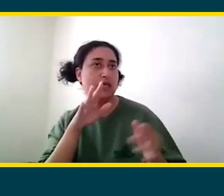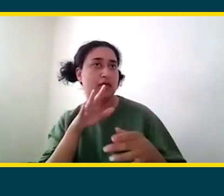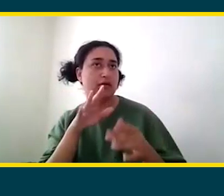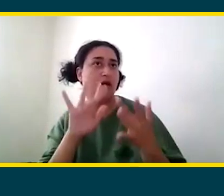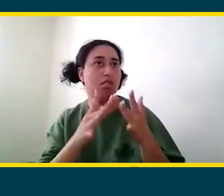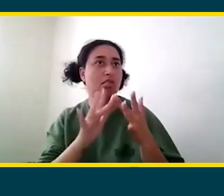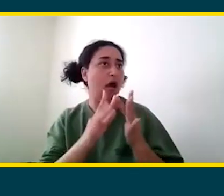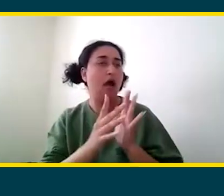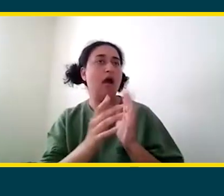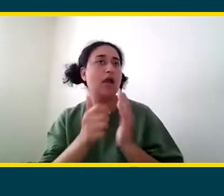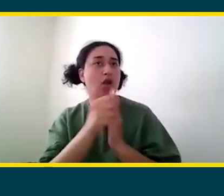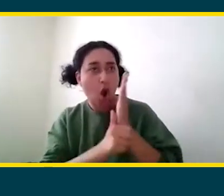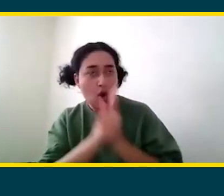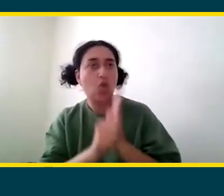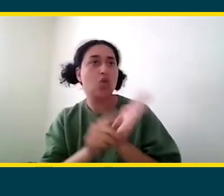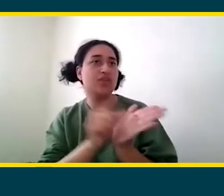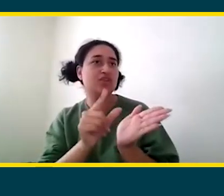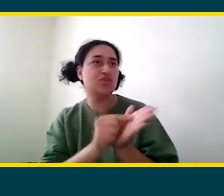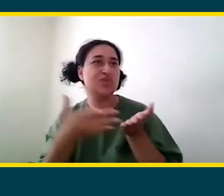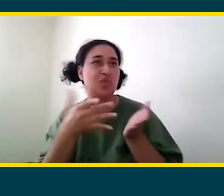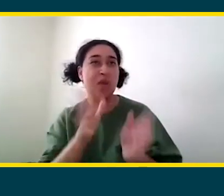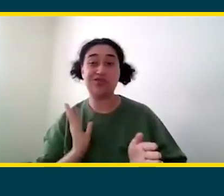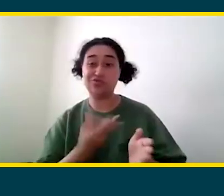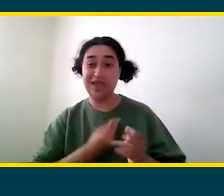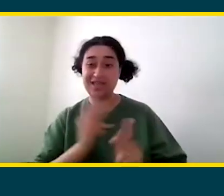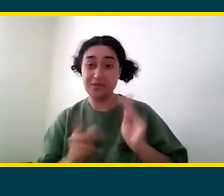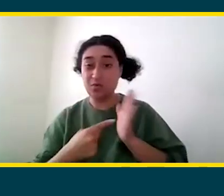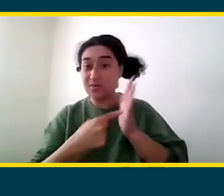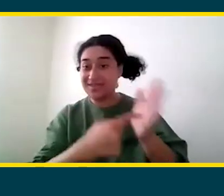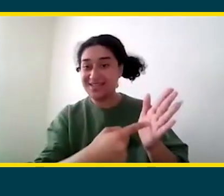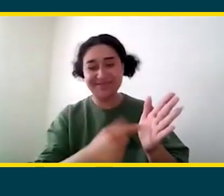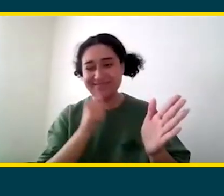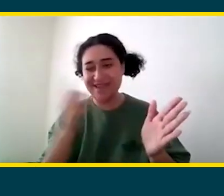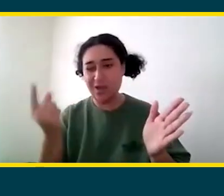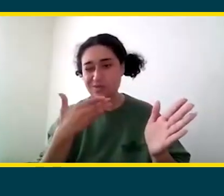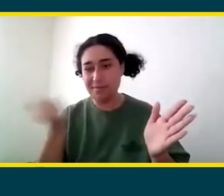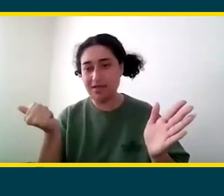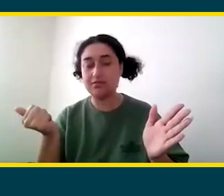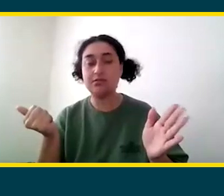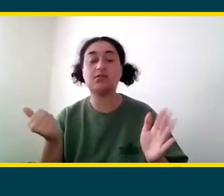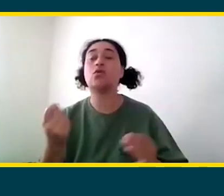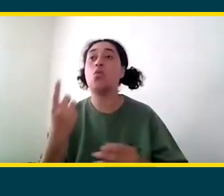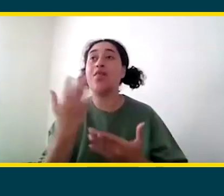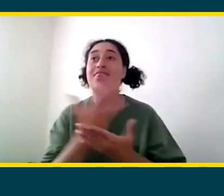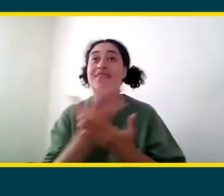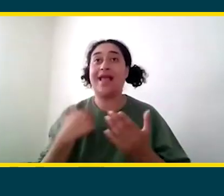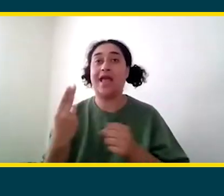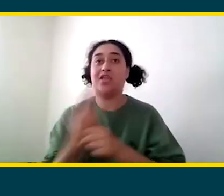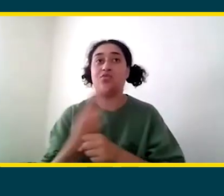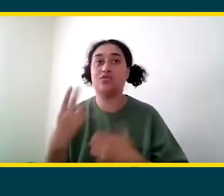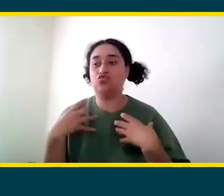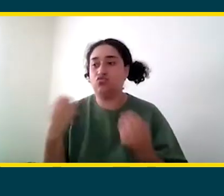way they're presented is not always the best. And I think one thing that I usually use as my strength